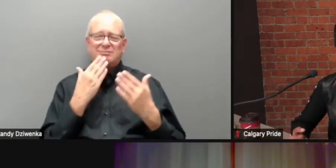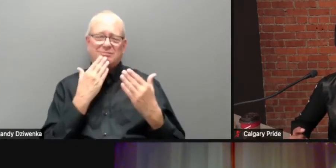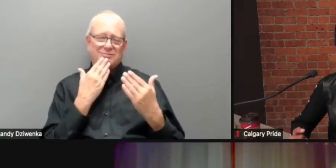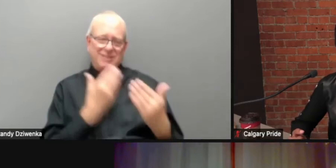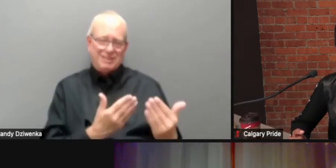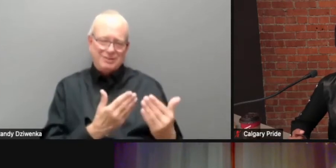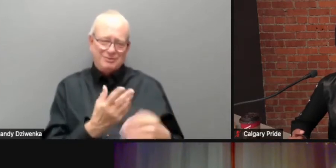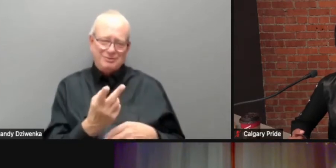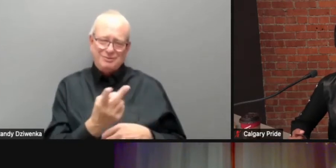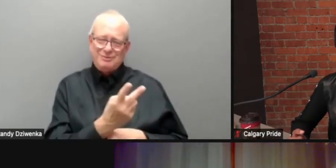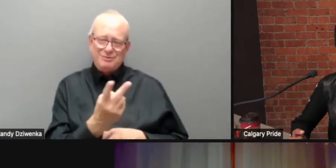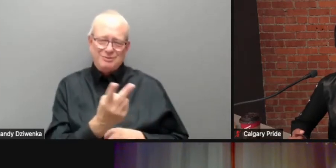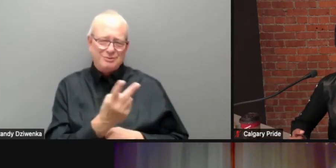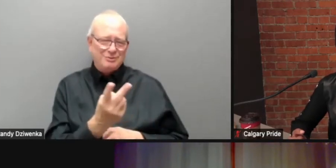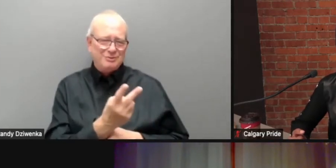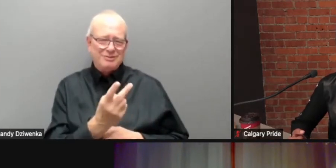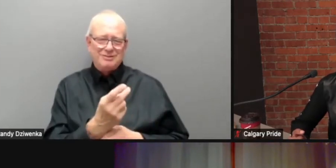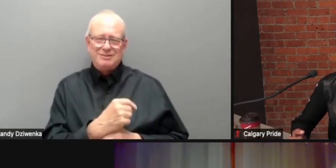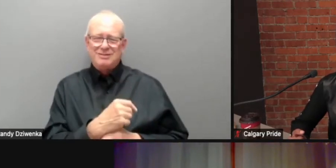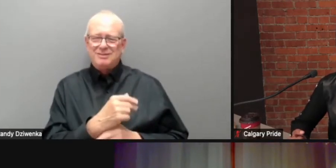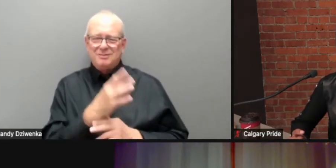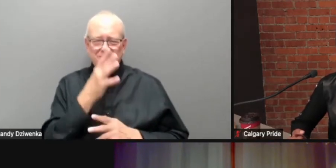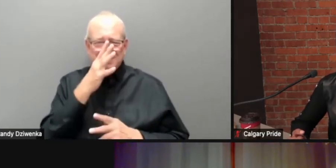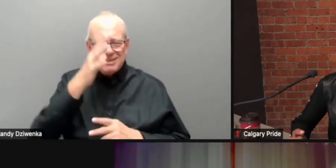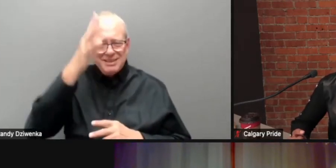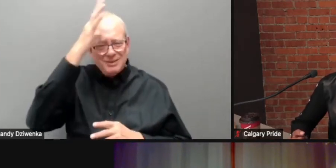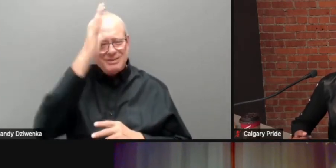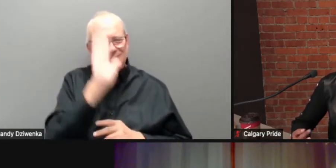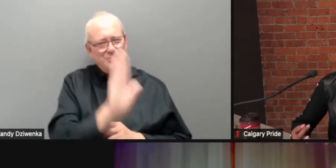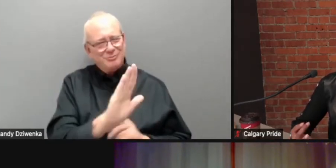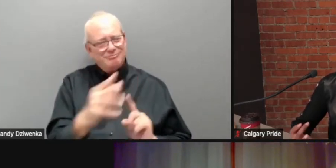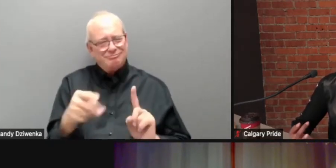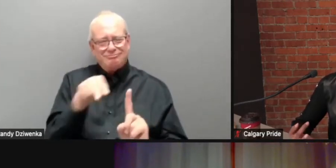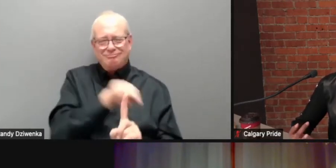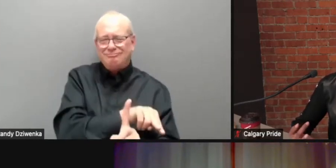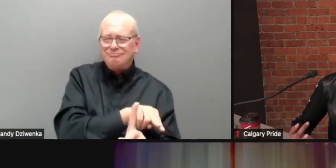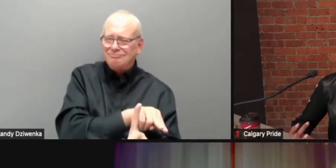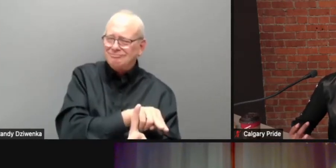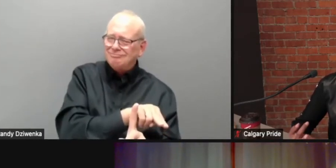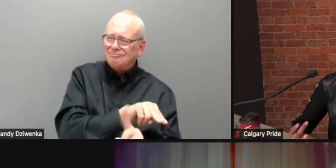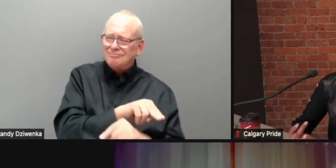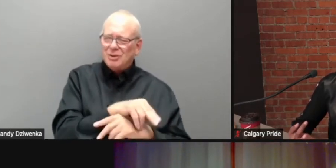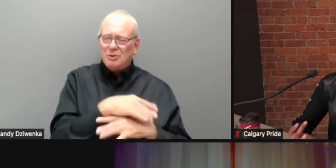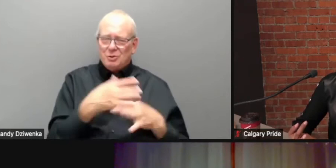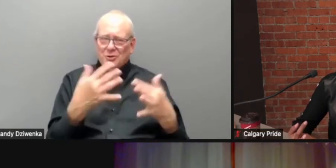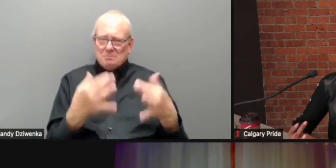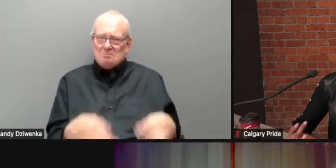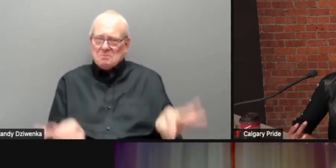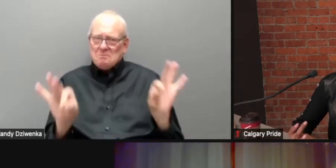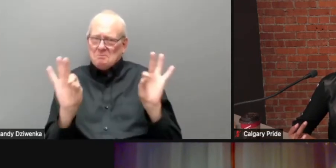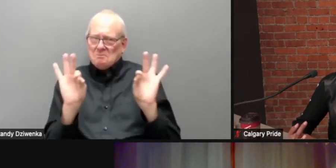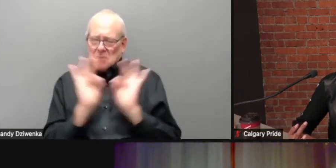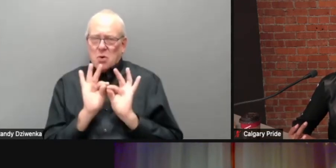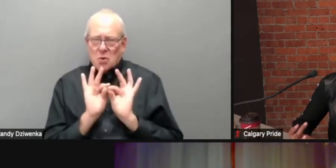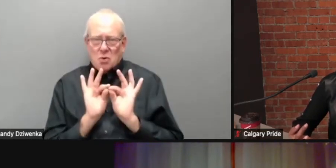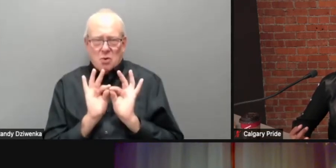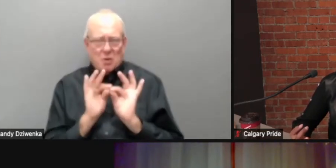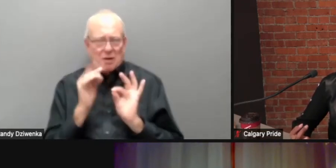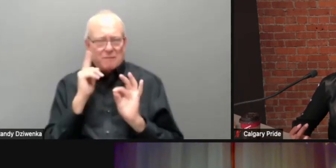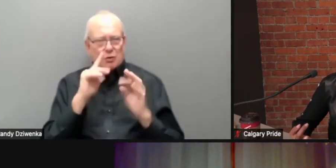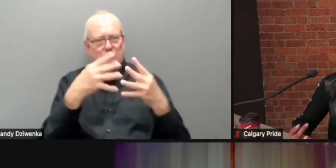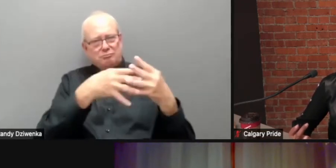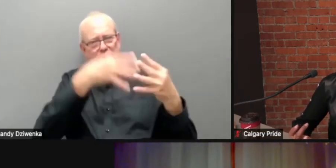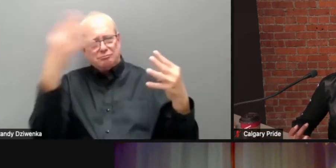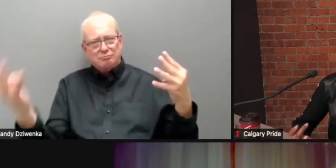perspective. It's a really critical piece in this conversation, and I feel like it's a piece that maybe